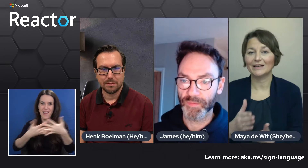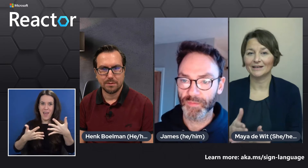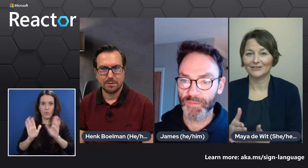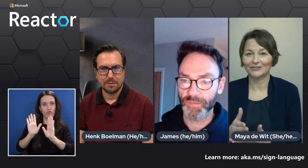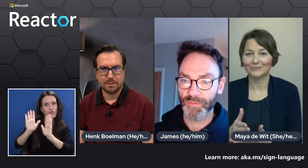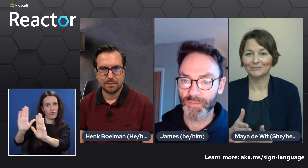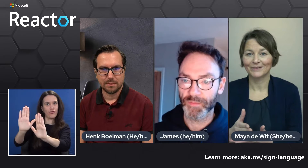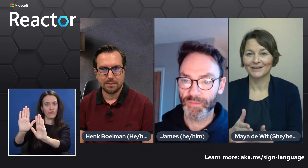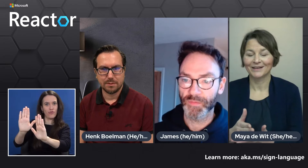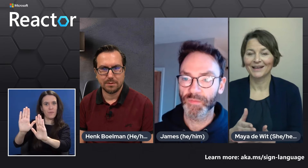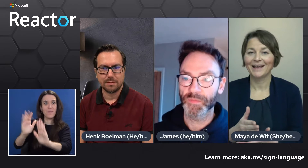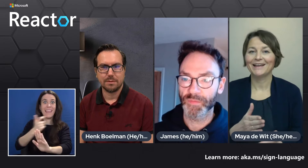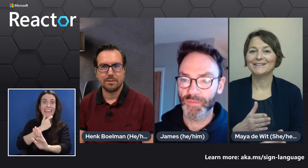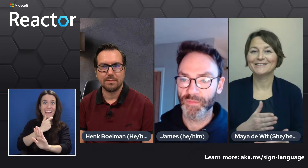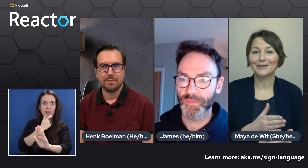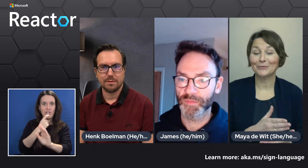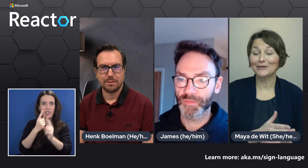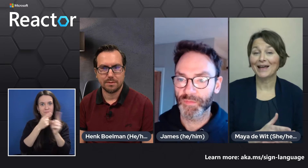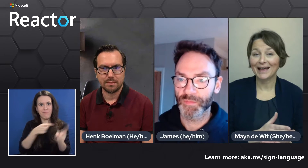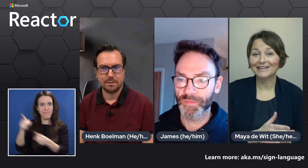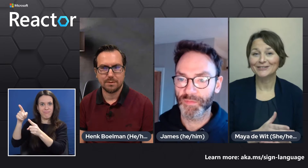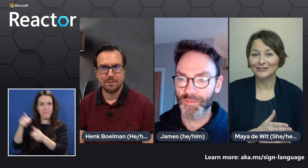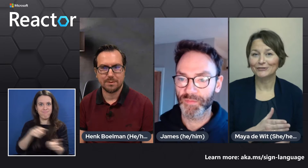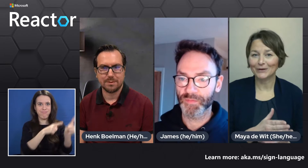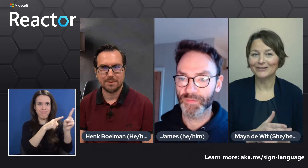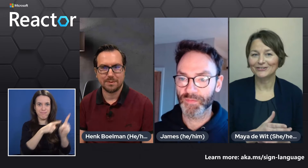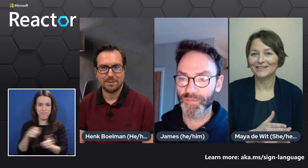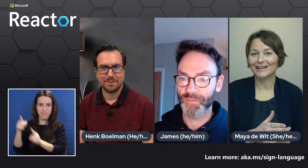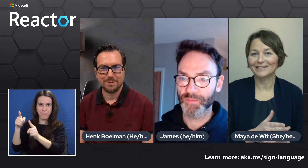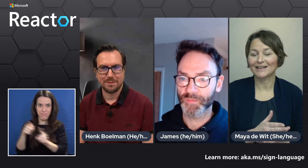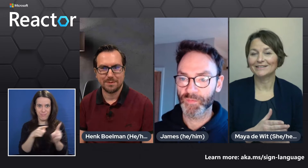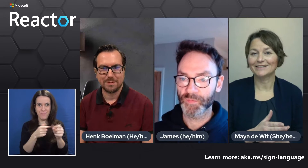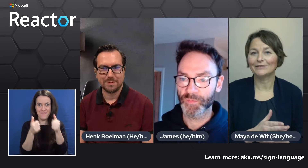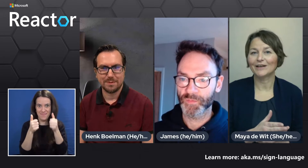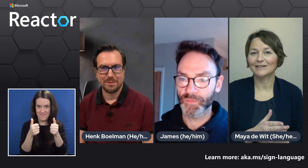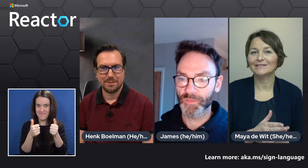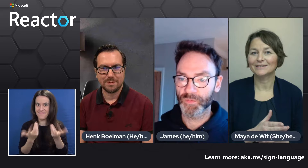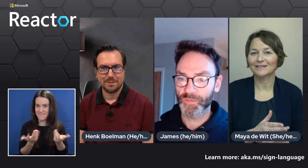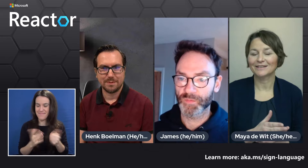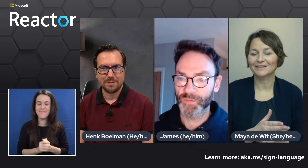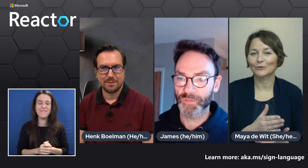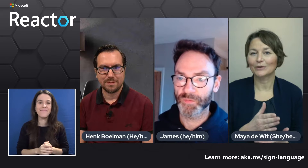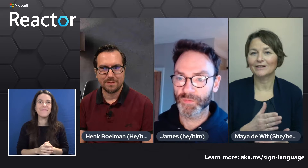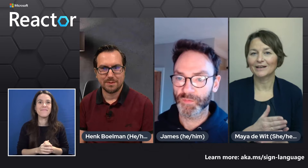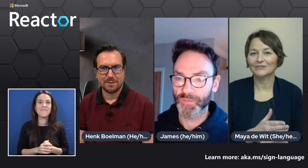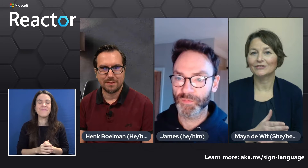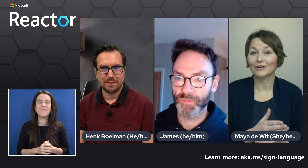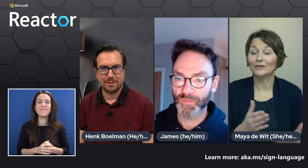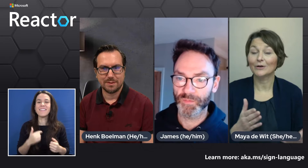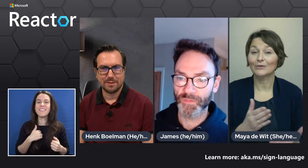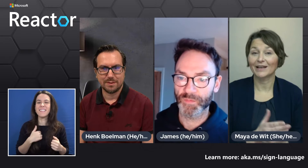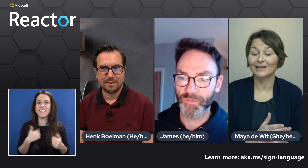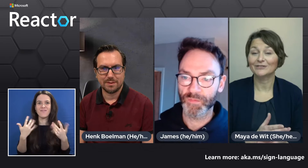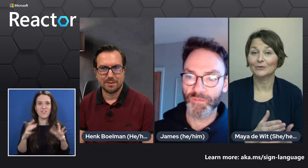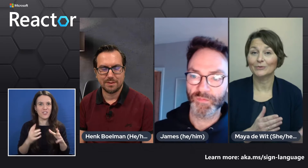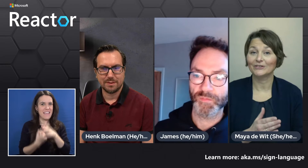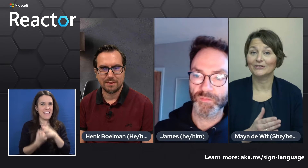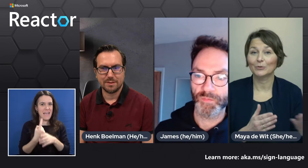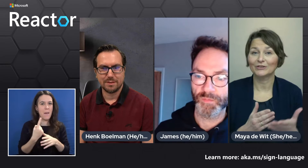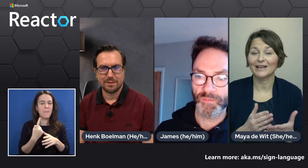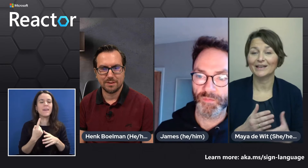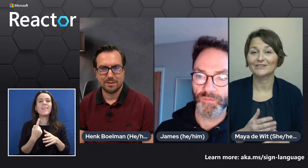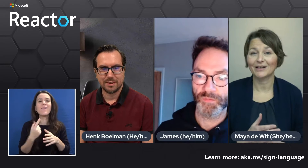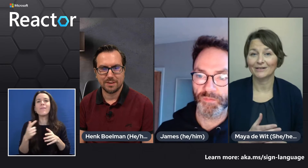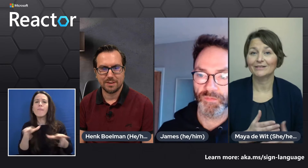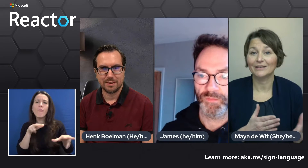and English. And we've had the situation that at an event, the organizers thought, oh, okay, so we just